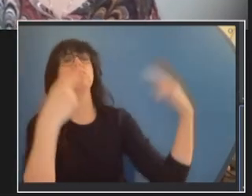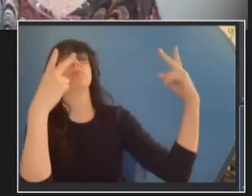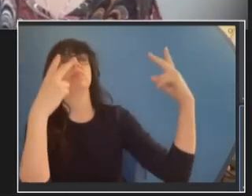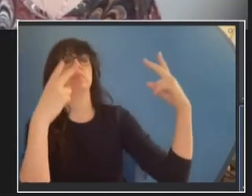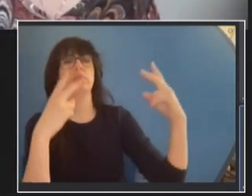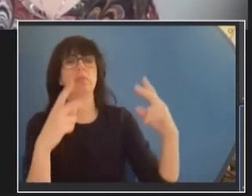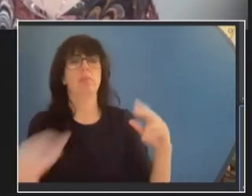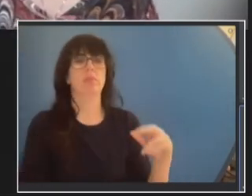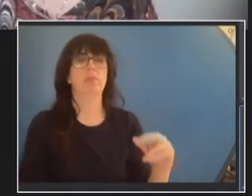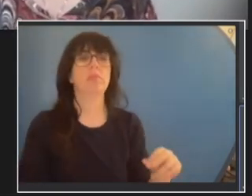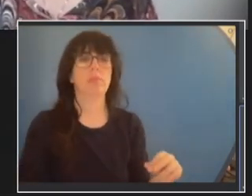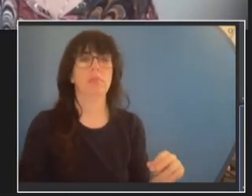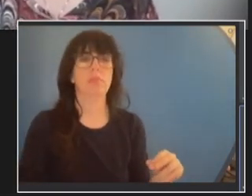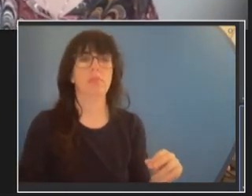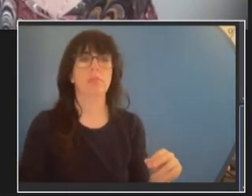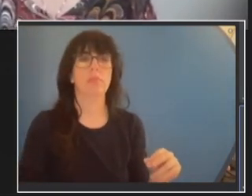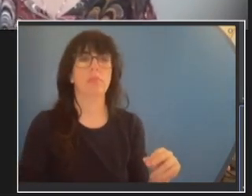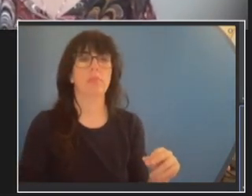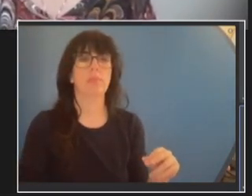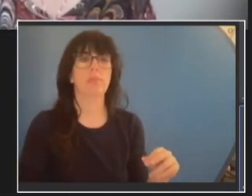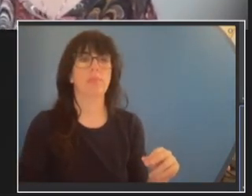I've been buked and I've been